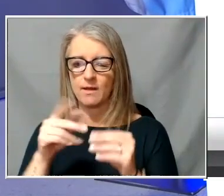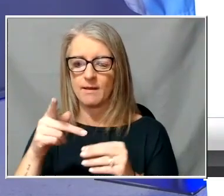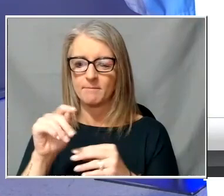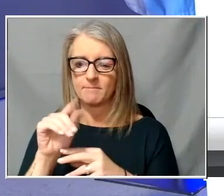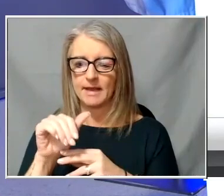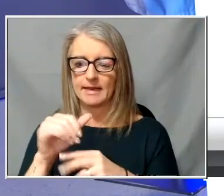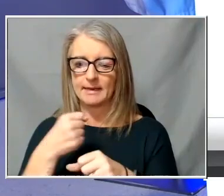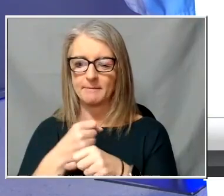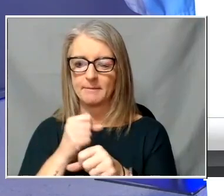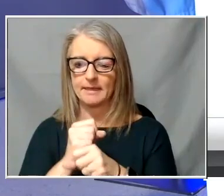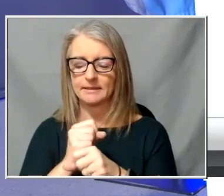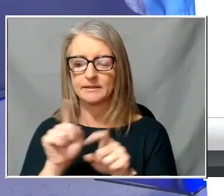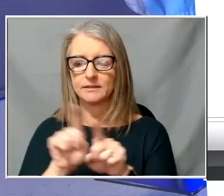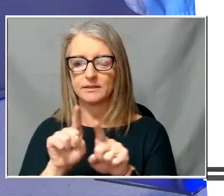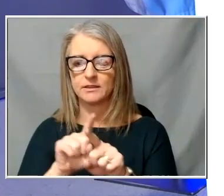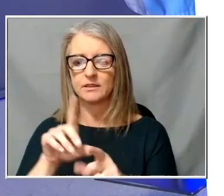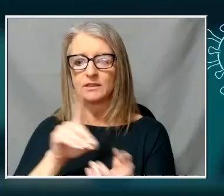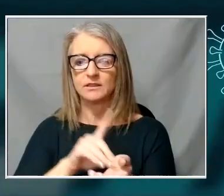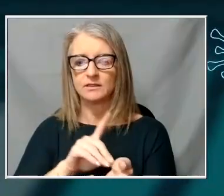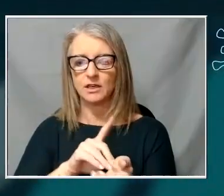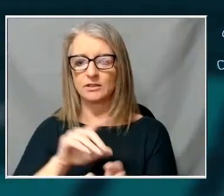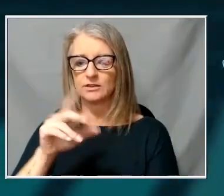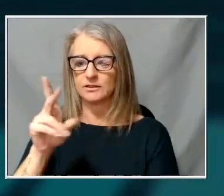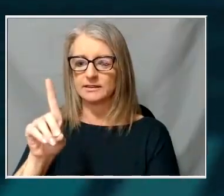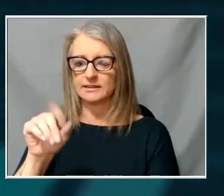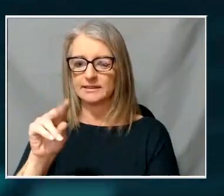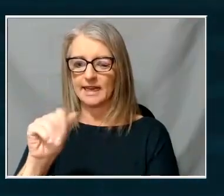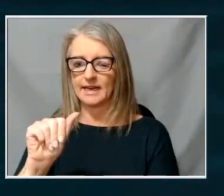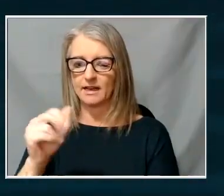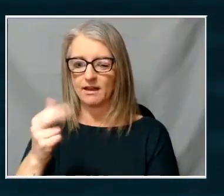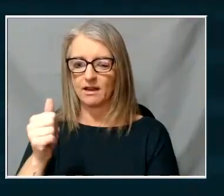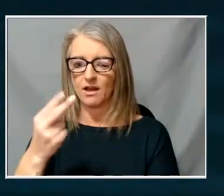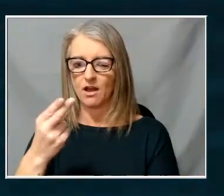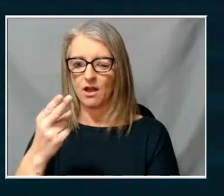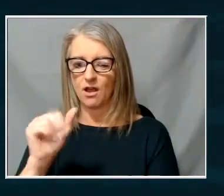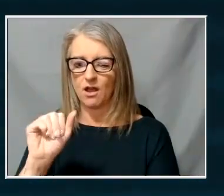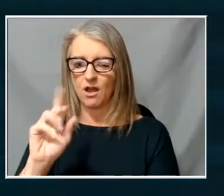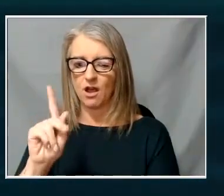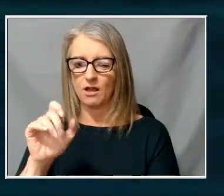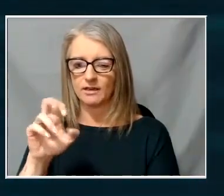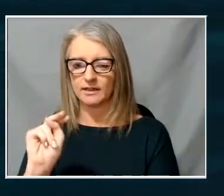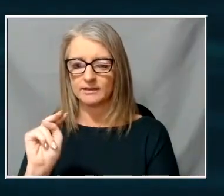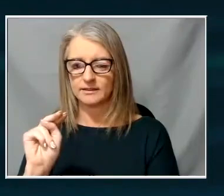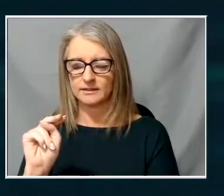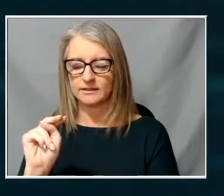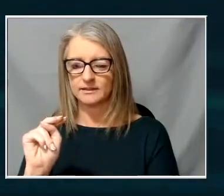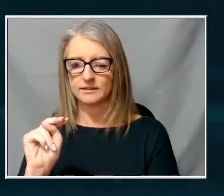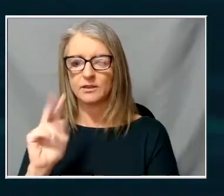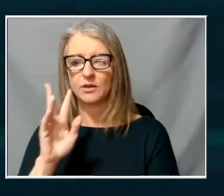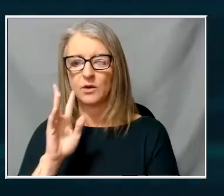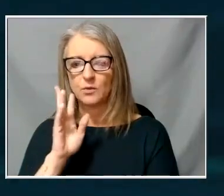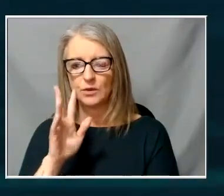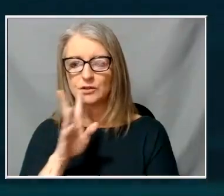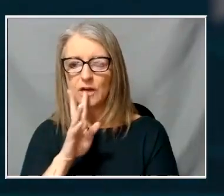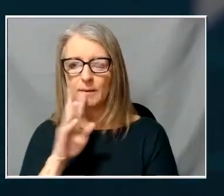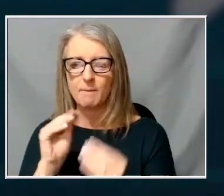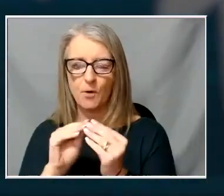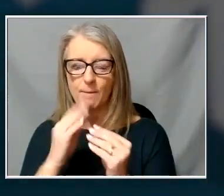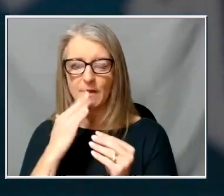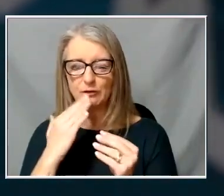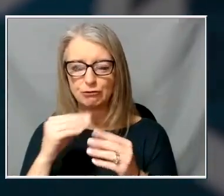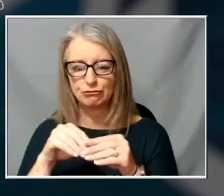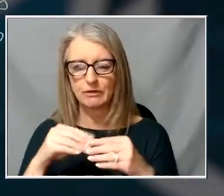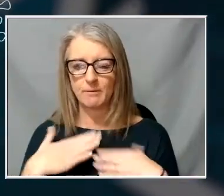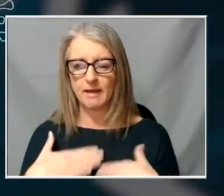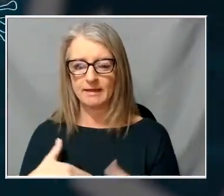make. I want to get to Dr. Dana Hawkinson, and then I want to get back and we're going to talk more about the effect of sugar on the body. I want to know the real deal about that.